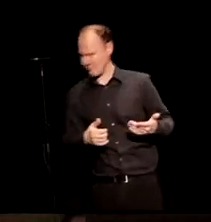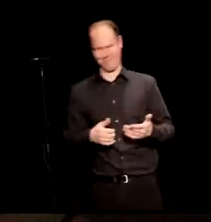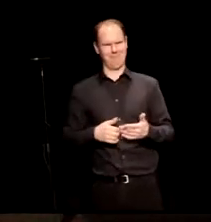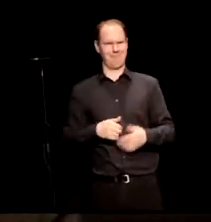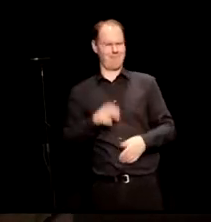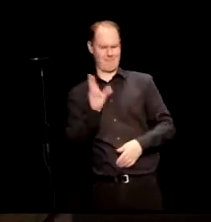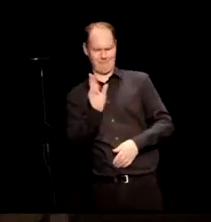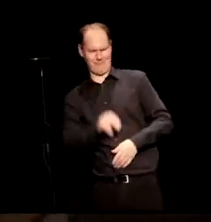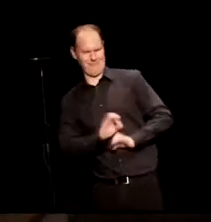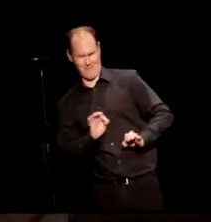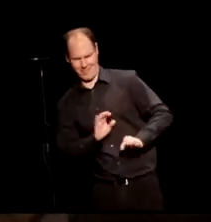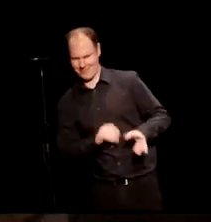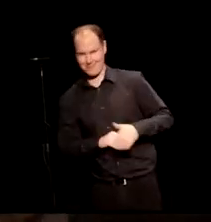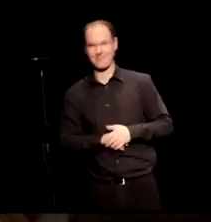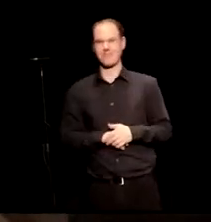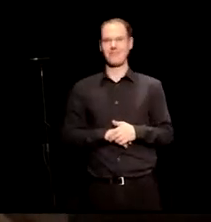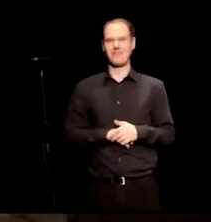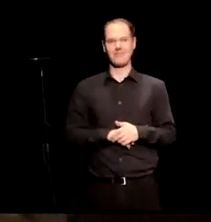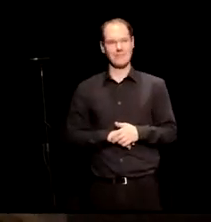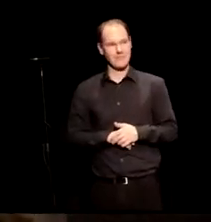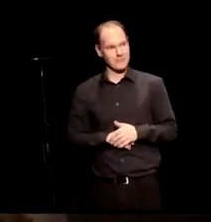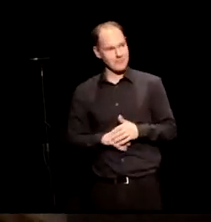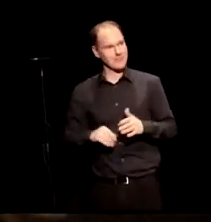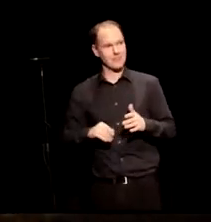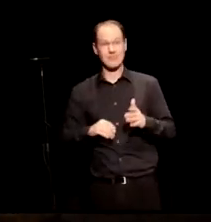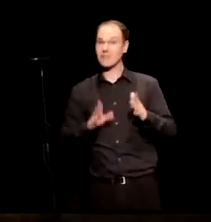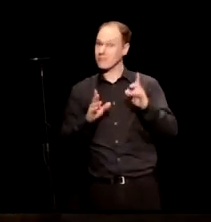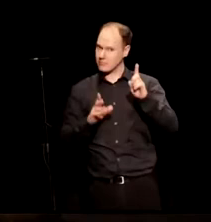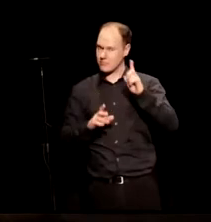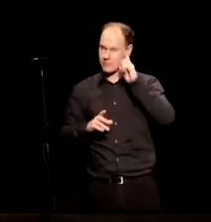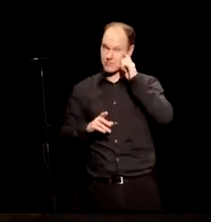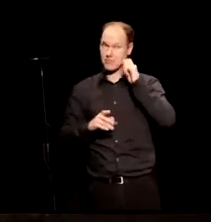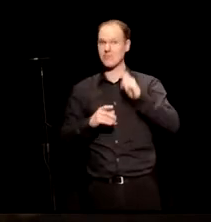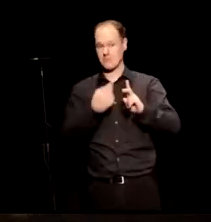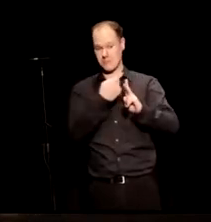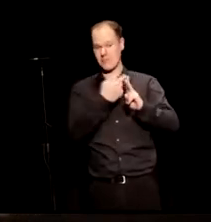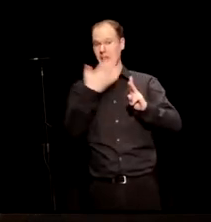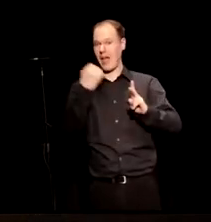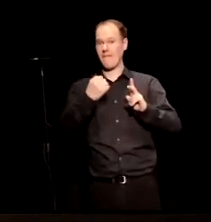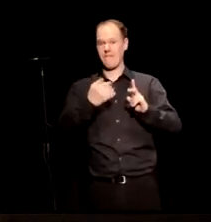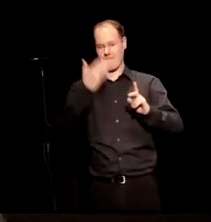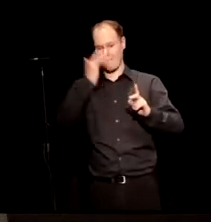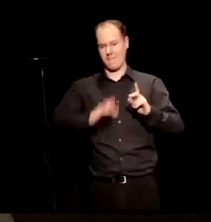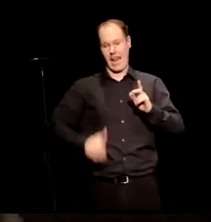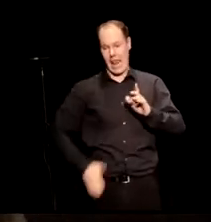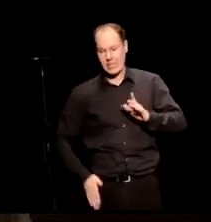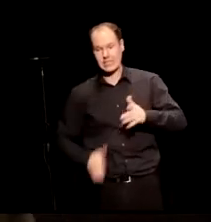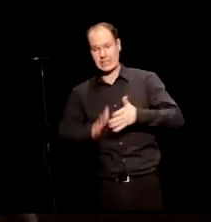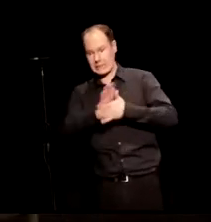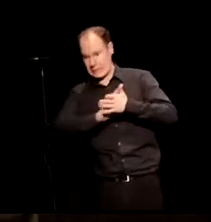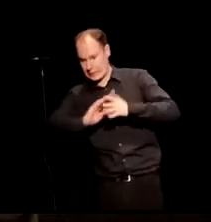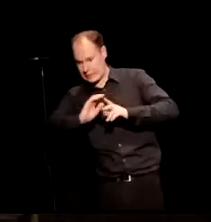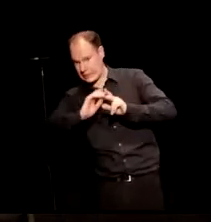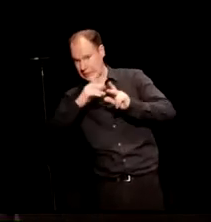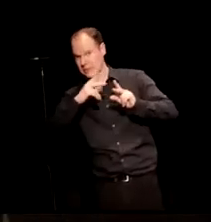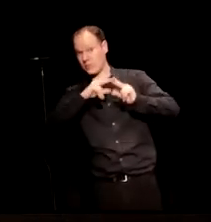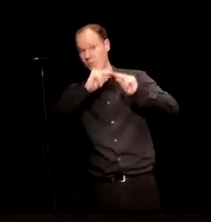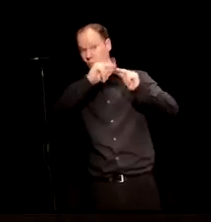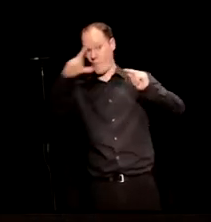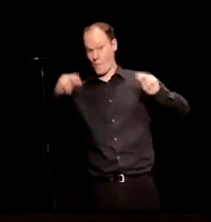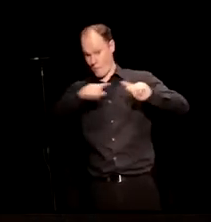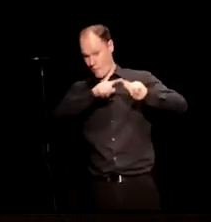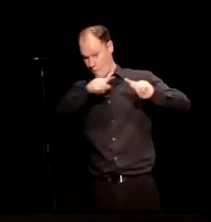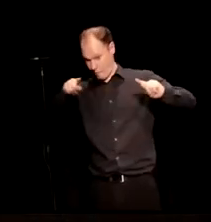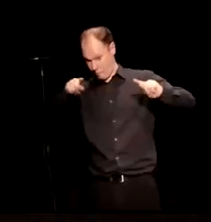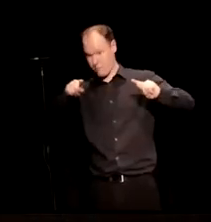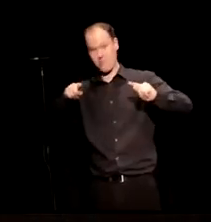Nothing so unreasonable as that. An artificial lake at the head of the gap used as a reservoir became flooded and